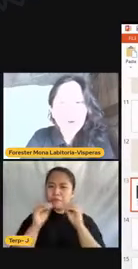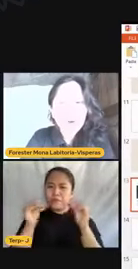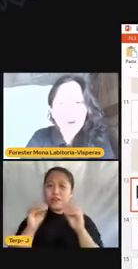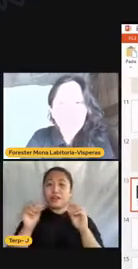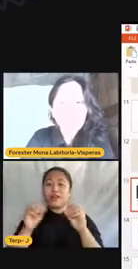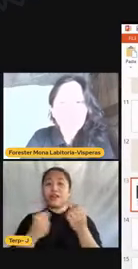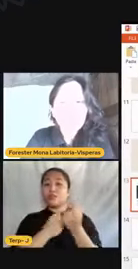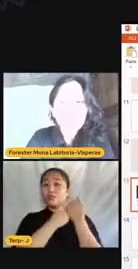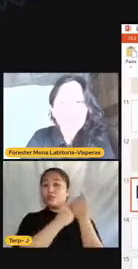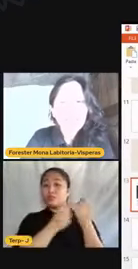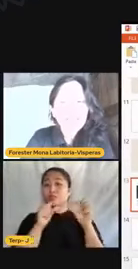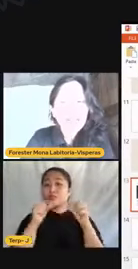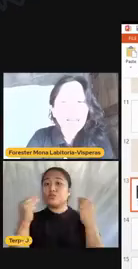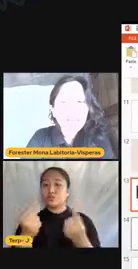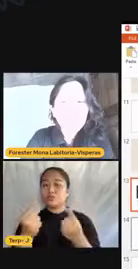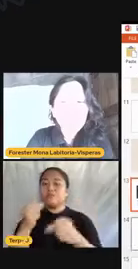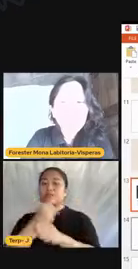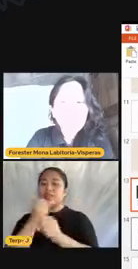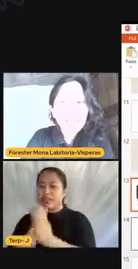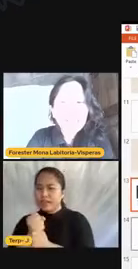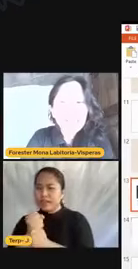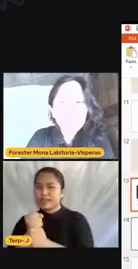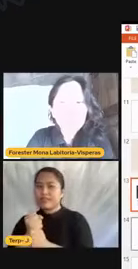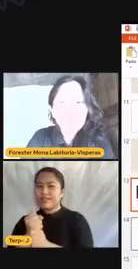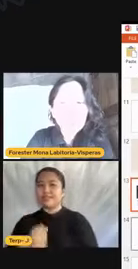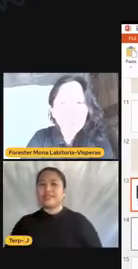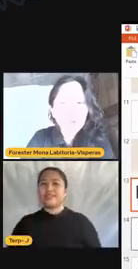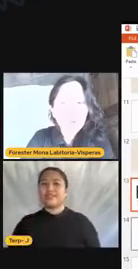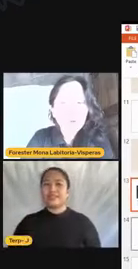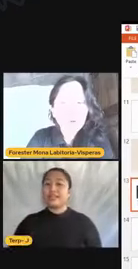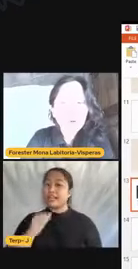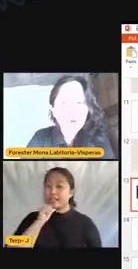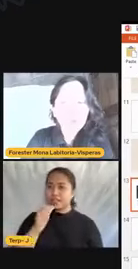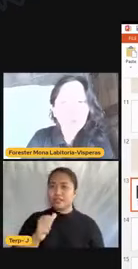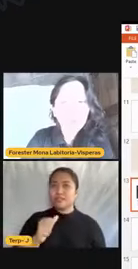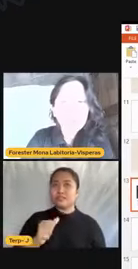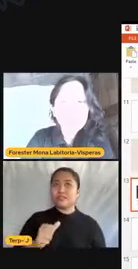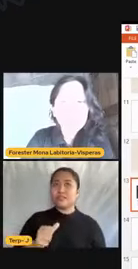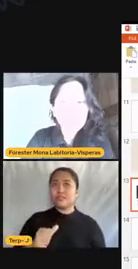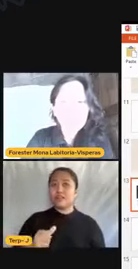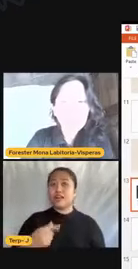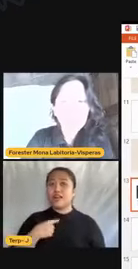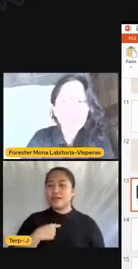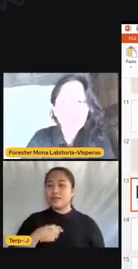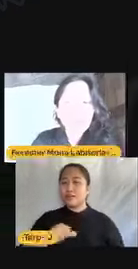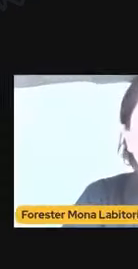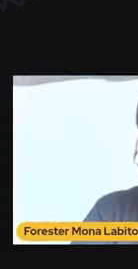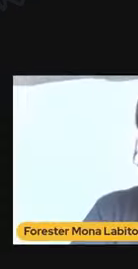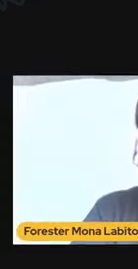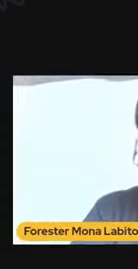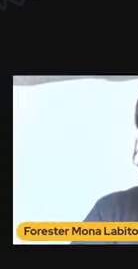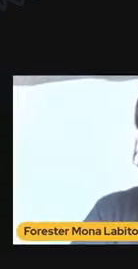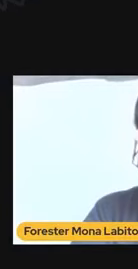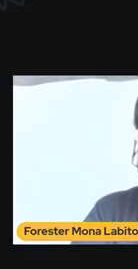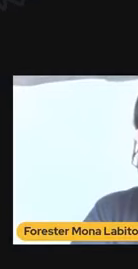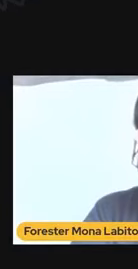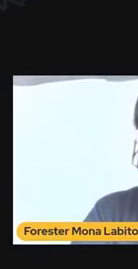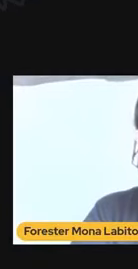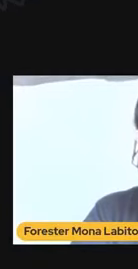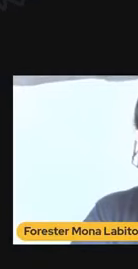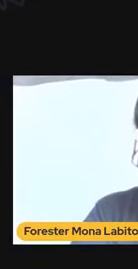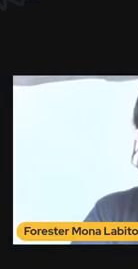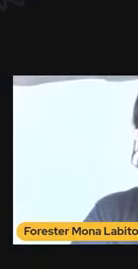each other up. Di ko naman po tinataas yung sarili ko or yung group namin sa Taguig or yung group